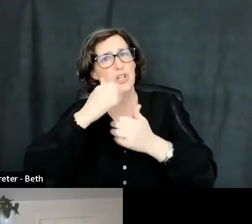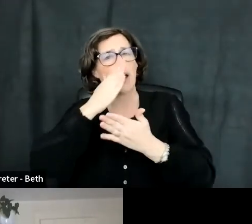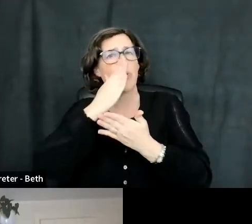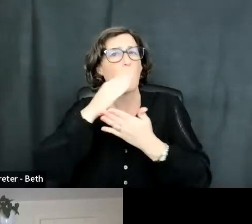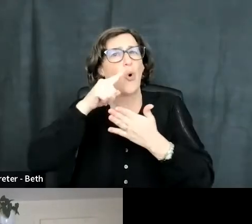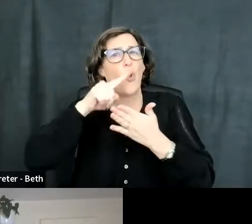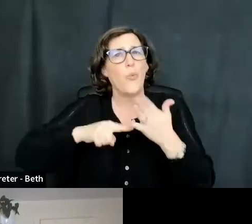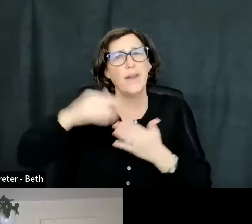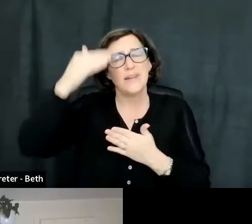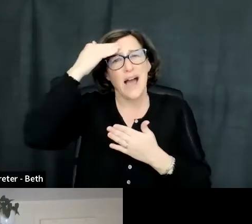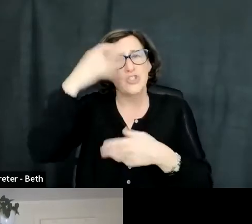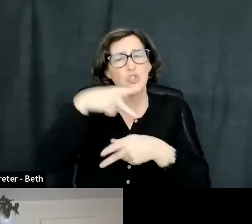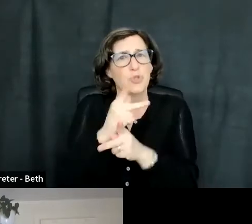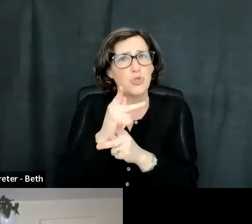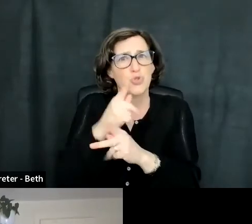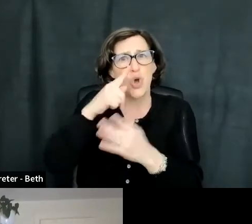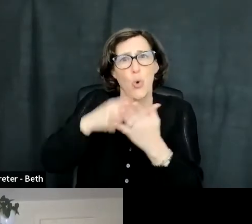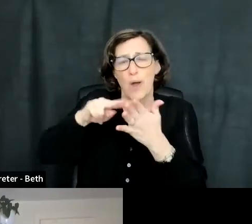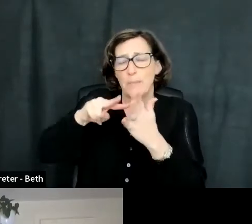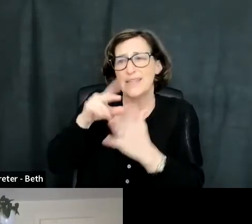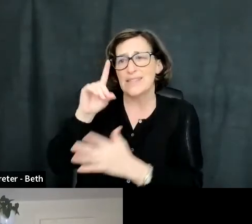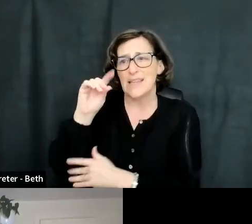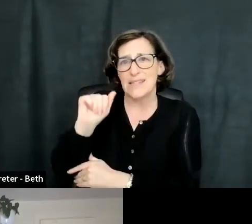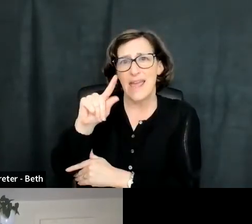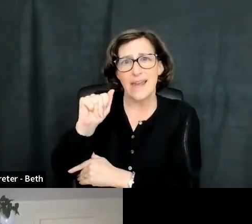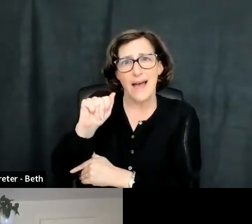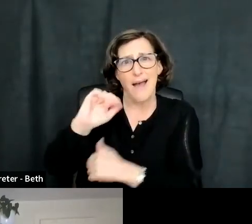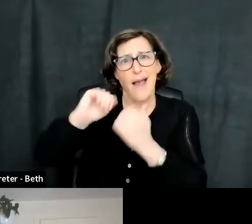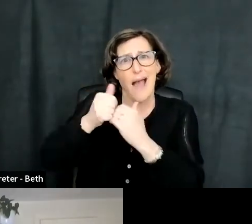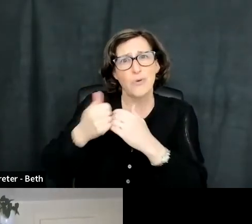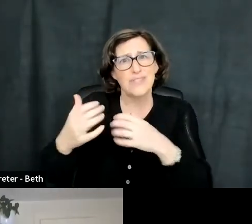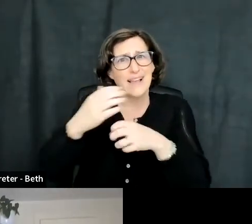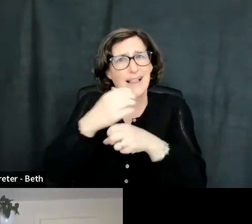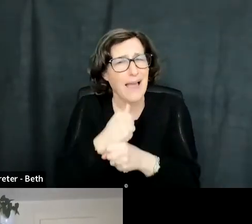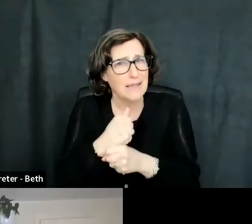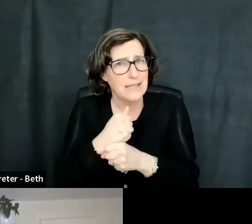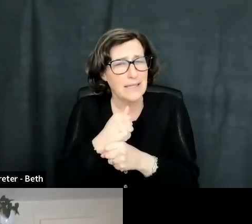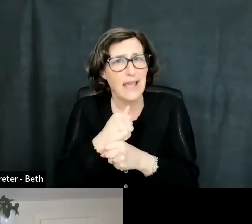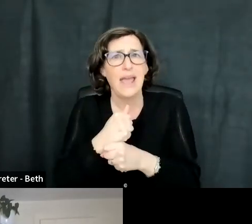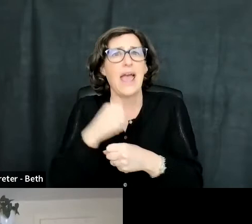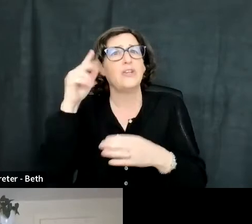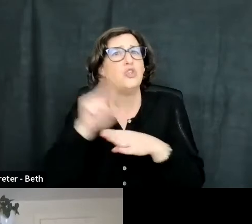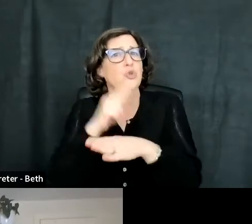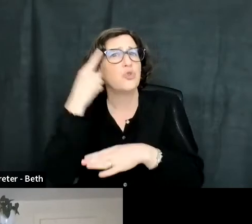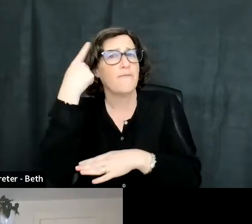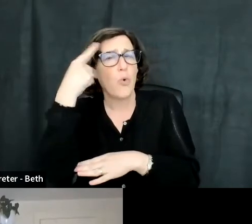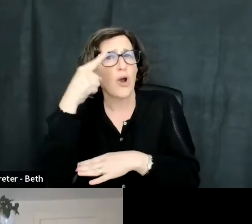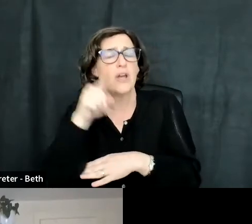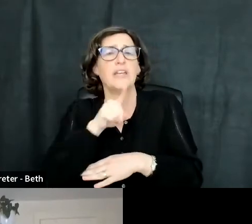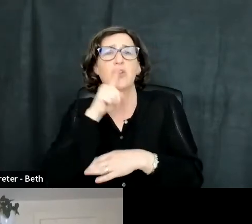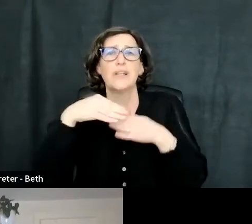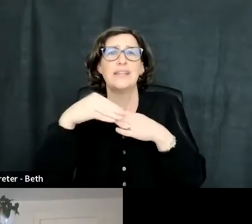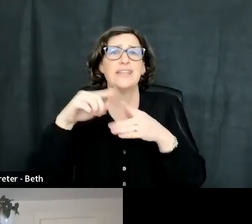what's considered data, who collects data, and what purposes data can be used for. So CDR, it can really lead to innovative